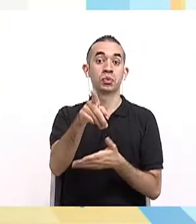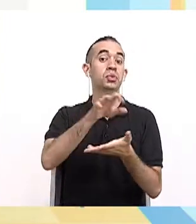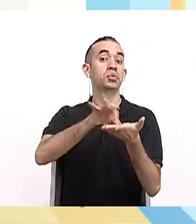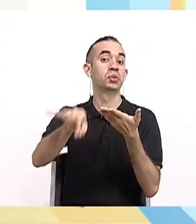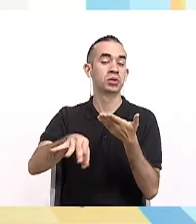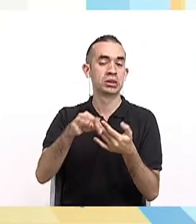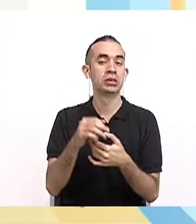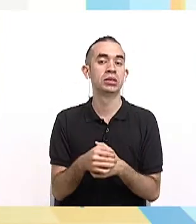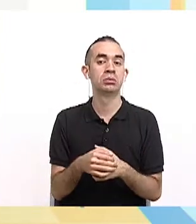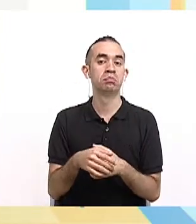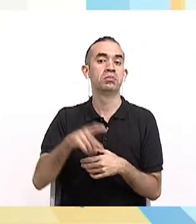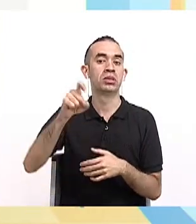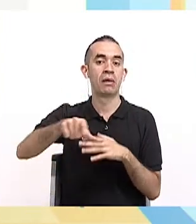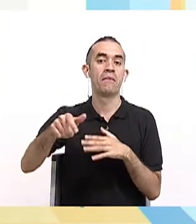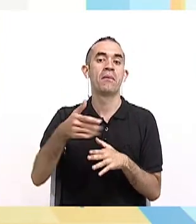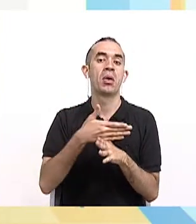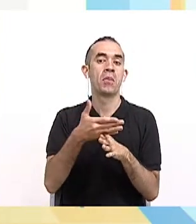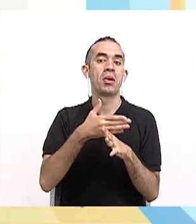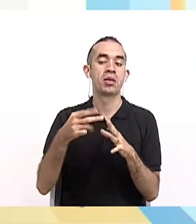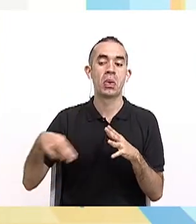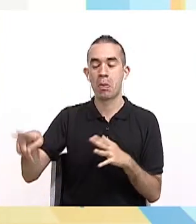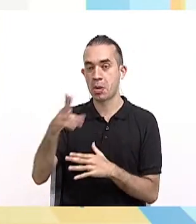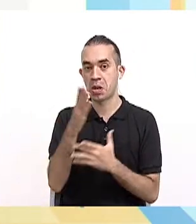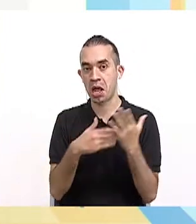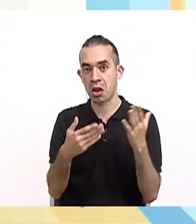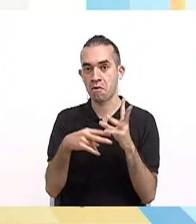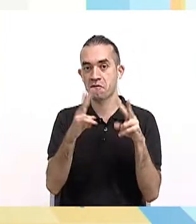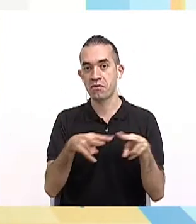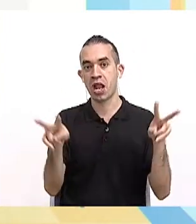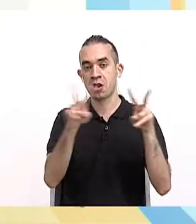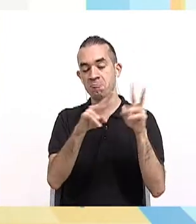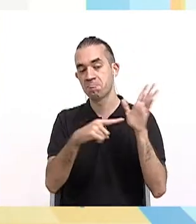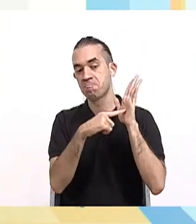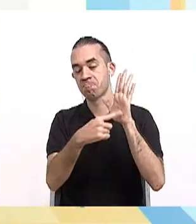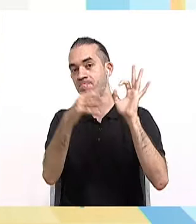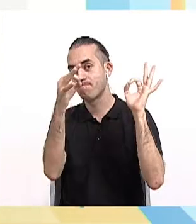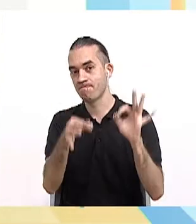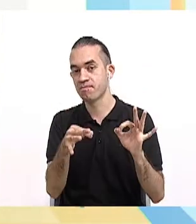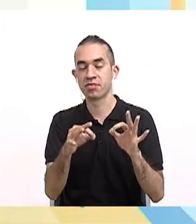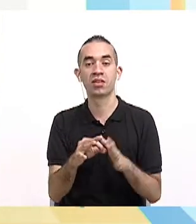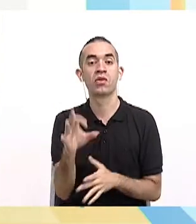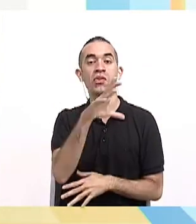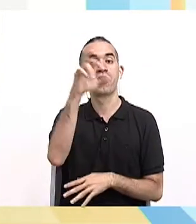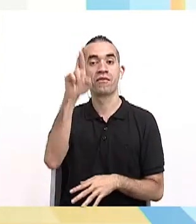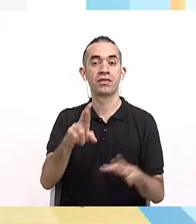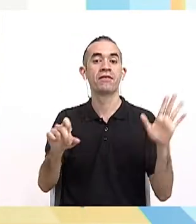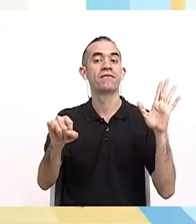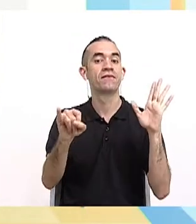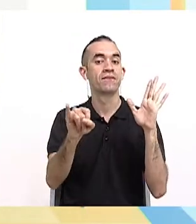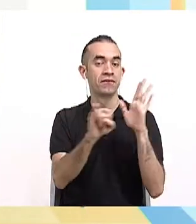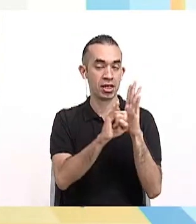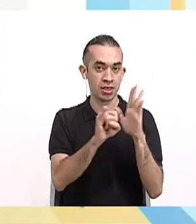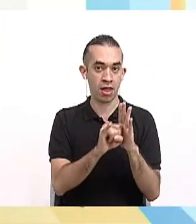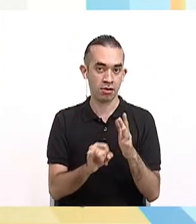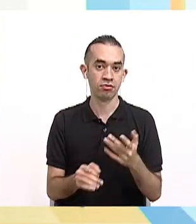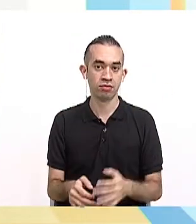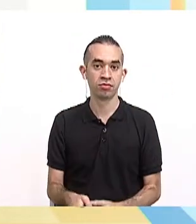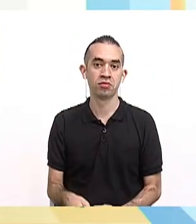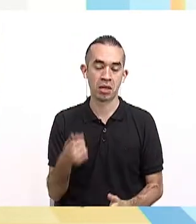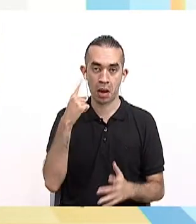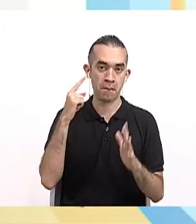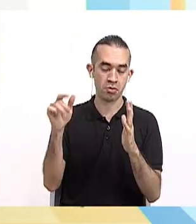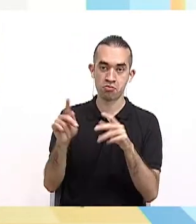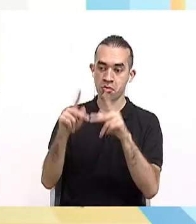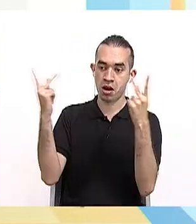need to share with your classmates about some values that characterize Costa Ricans. So you went online, you went to the Tico Times